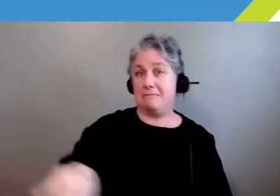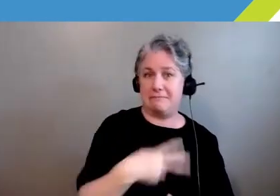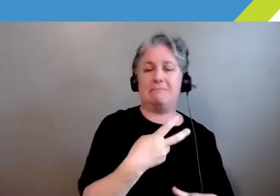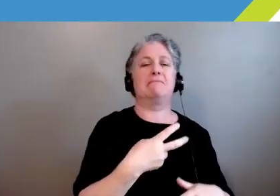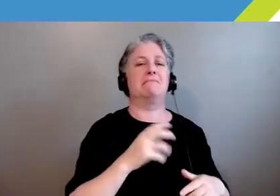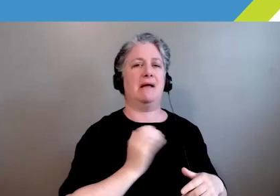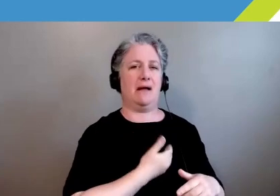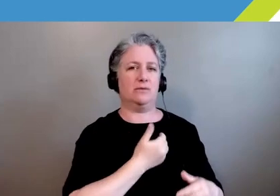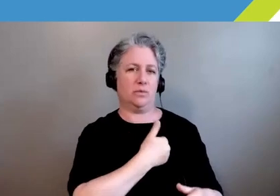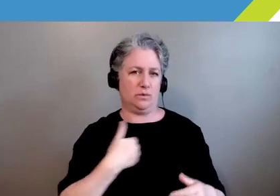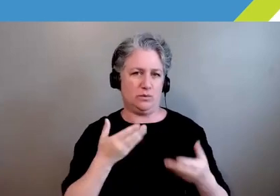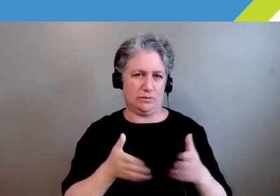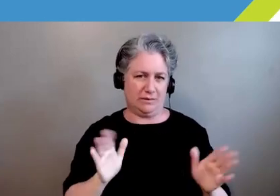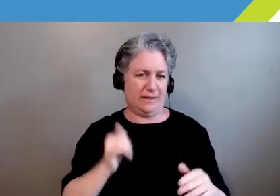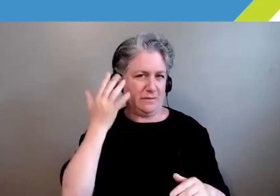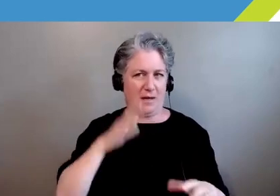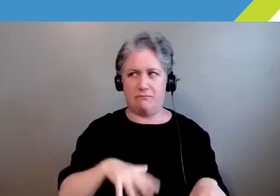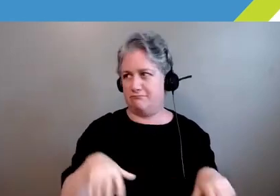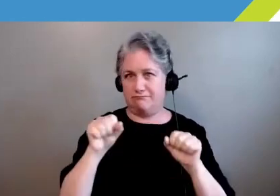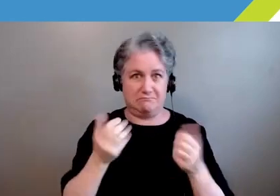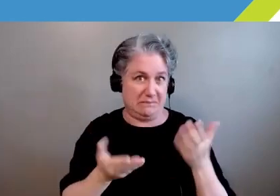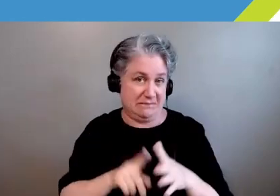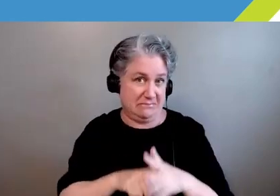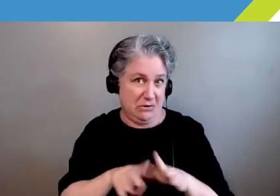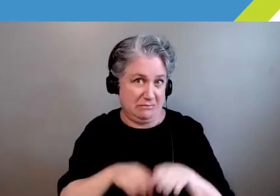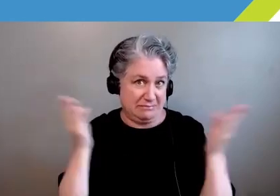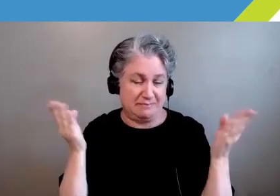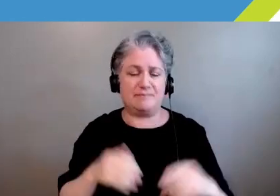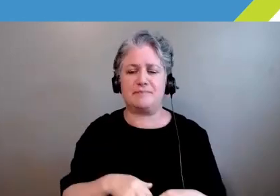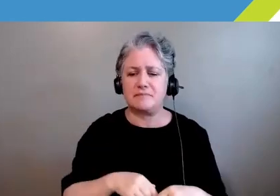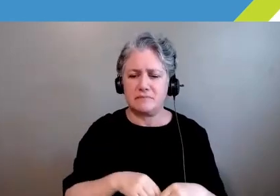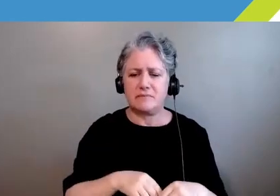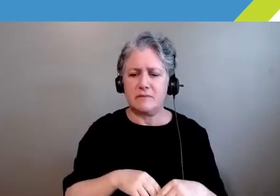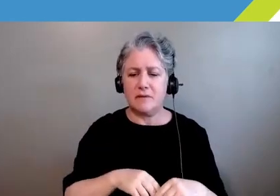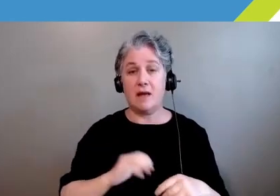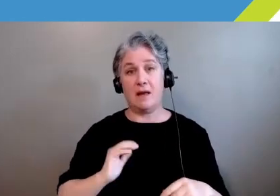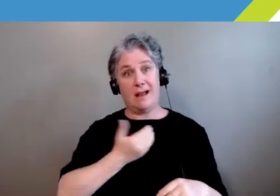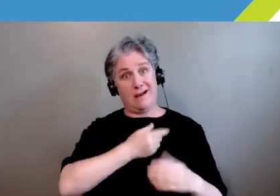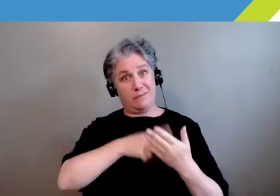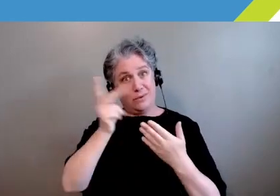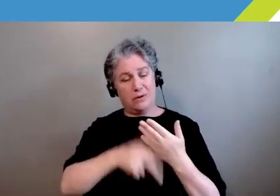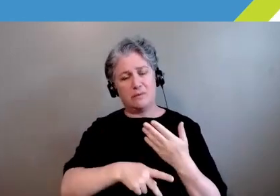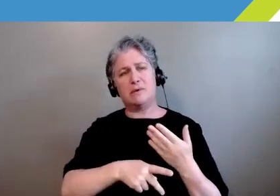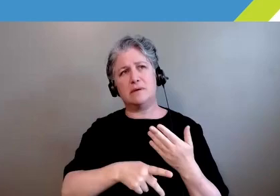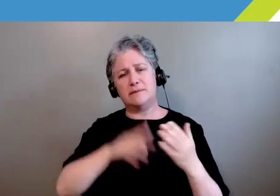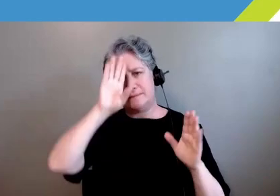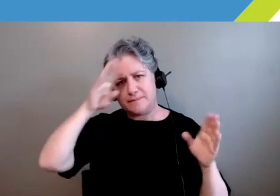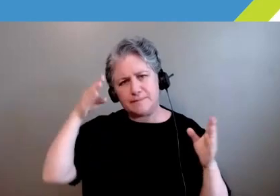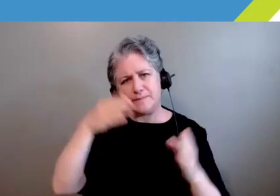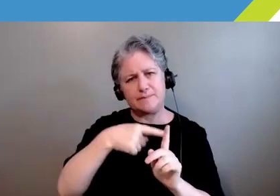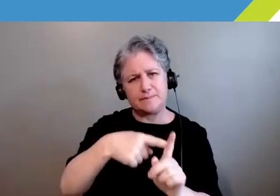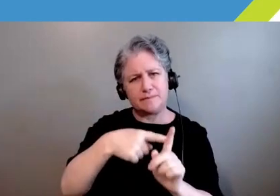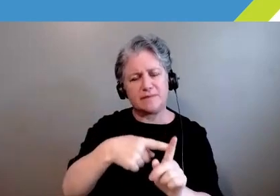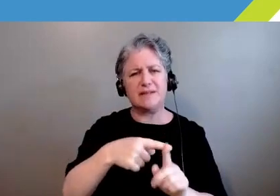General, and that's the reason why perhaps I'm starting it. And what we have is a program which is really focused on these rare